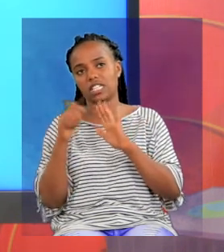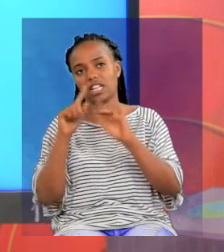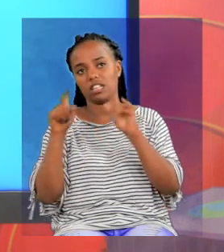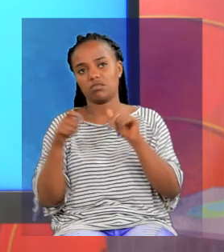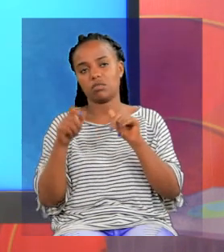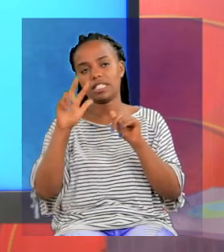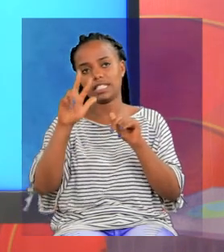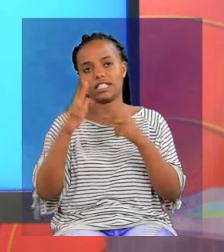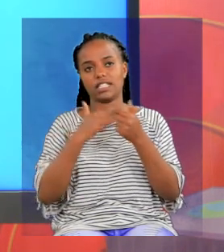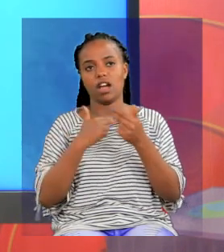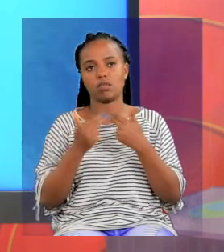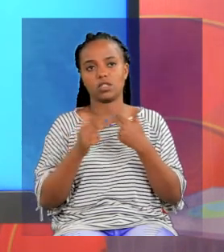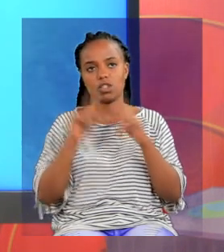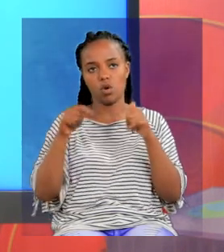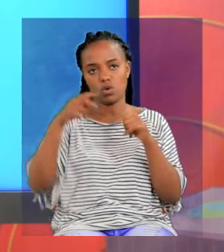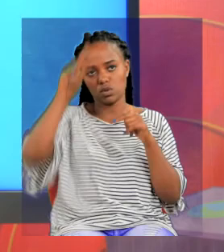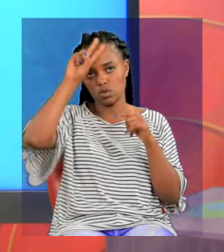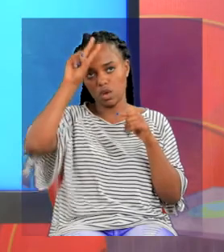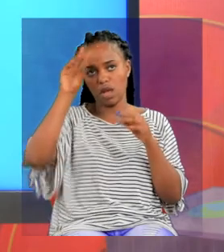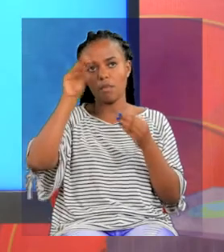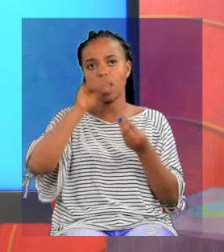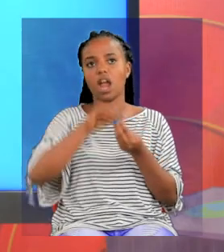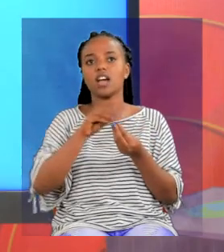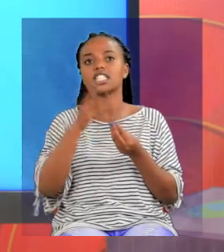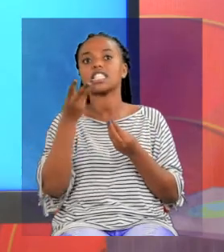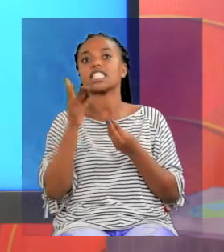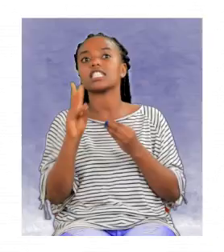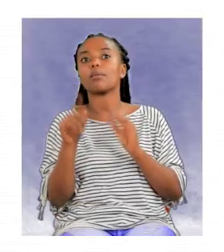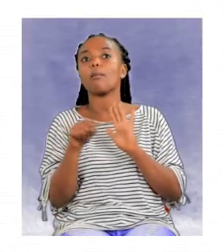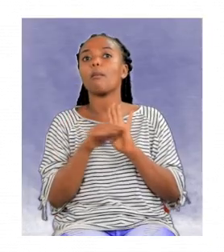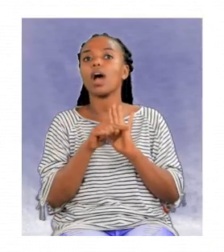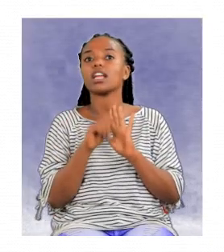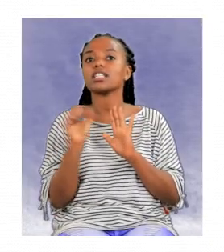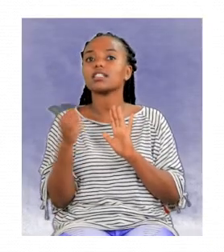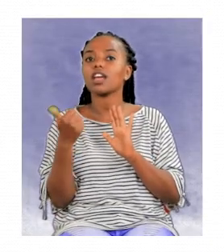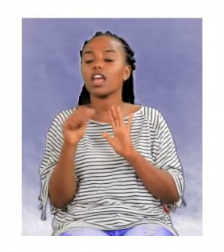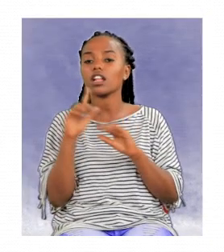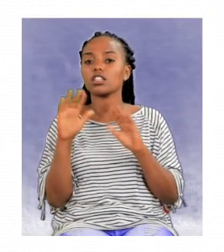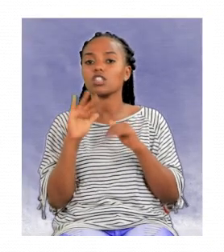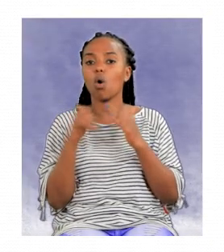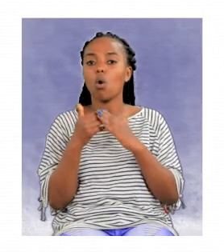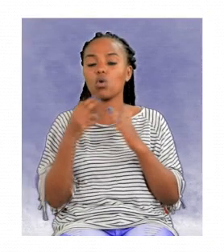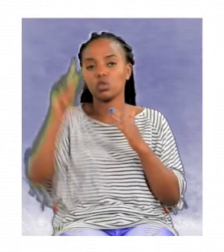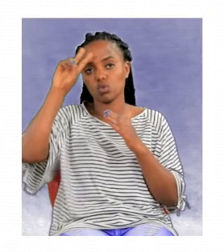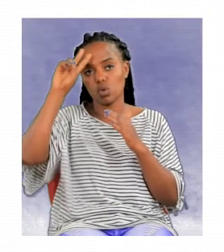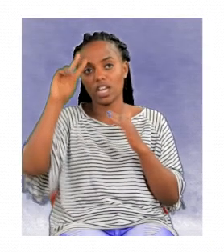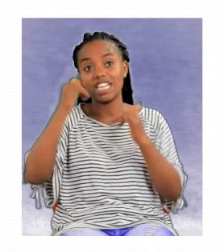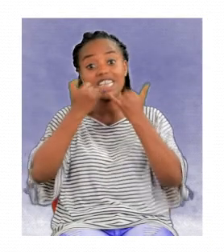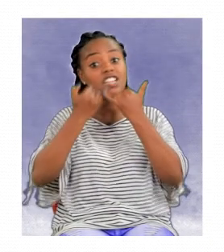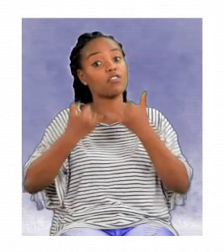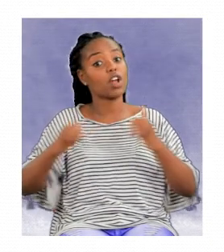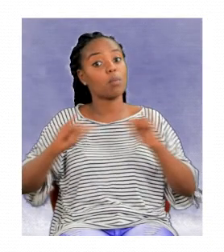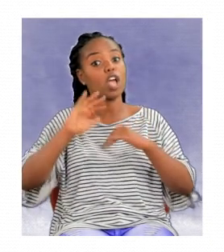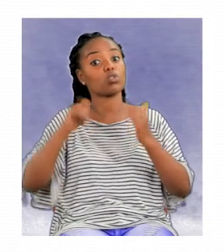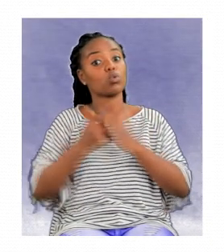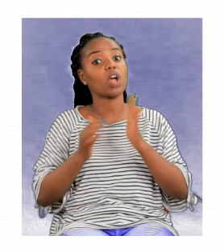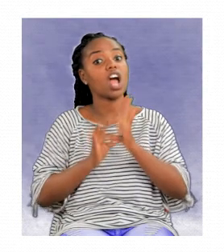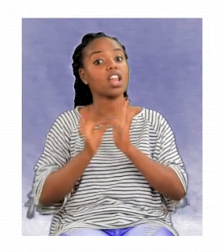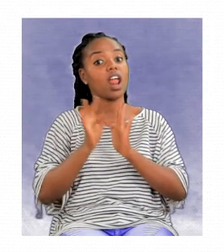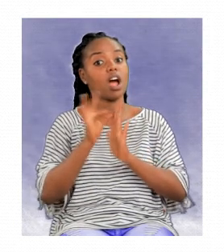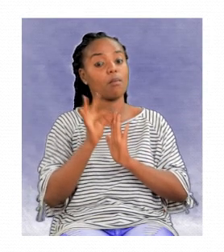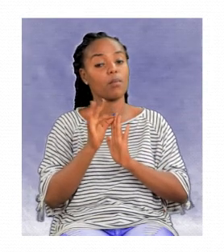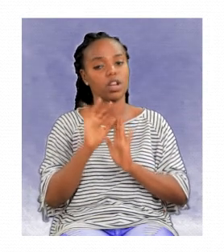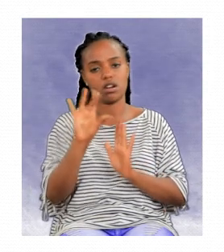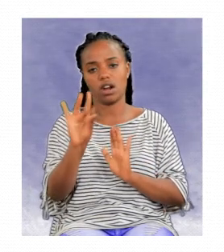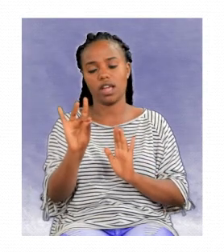3 times plus 16 minus 10 the whole squared divided by total data set, it is